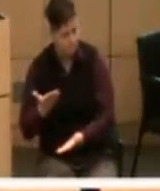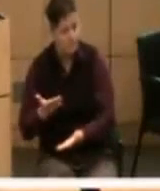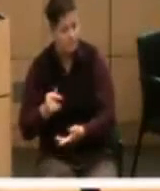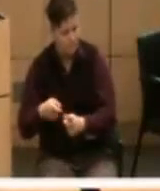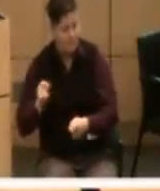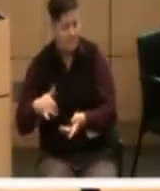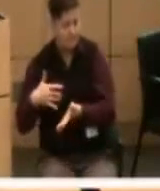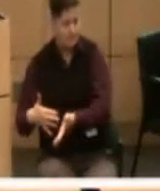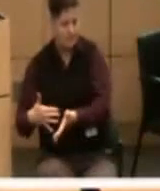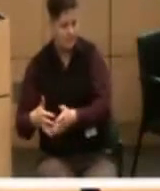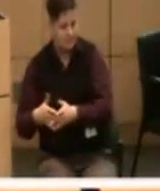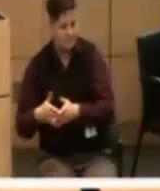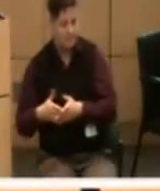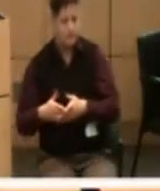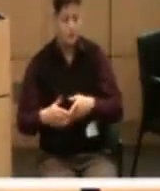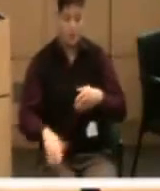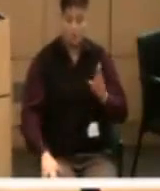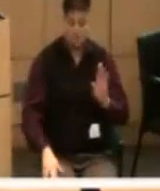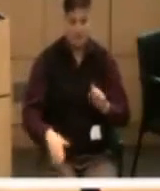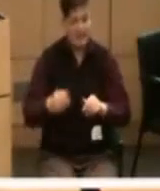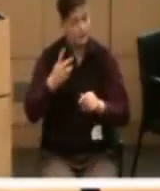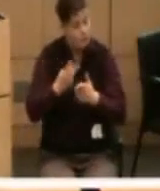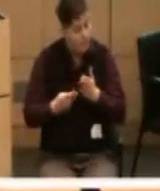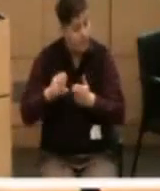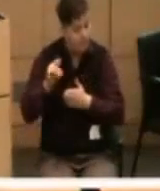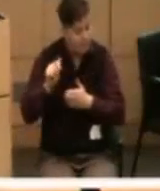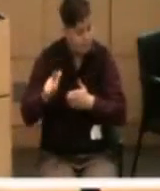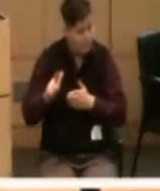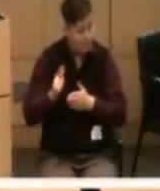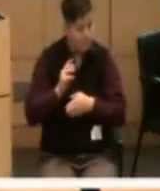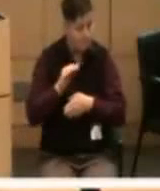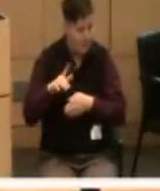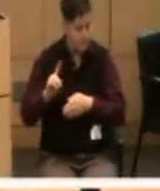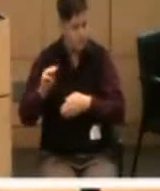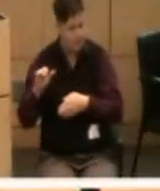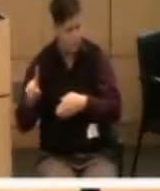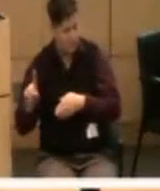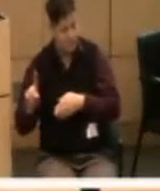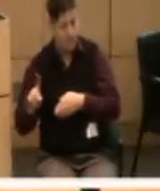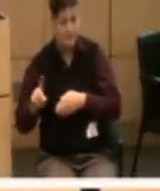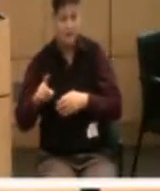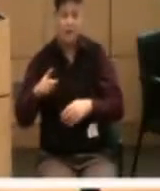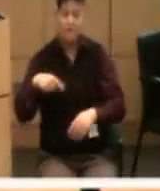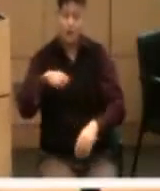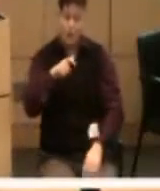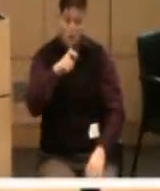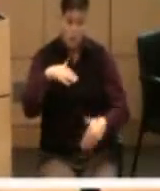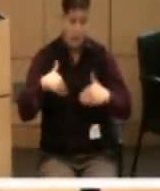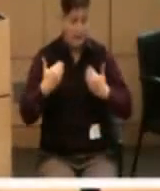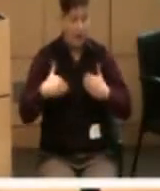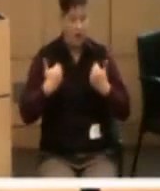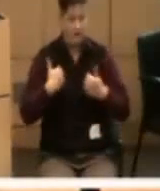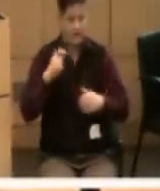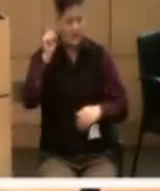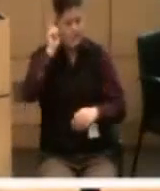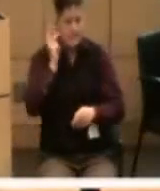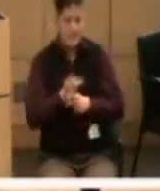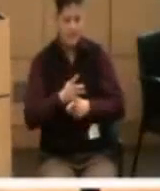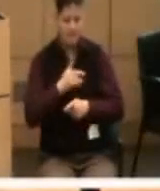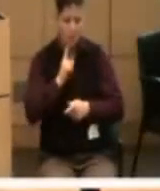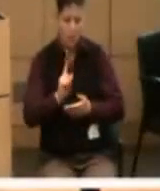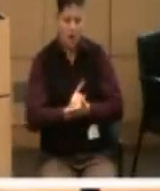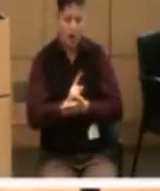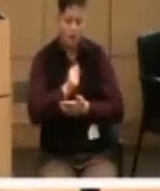hearing loss, you know, hats off to those of you who can keep a hearing aid on for an hour. Right. I mean, I get that it's really hard, but I do